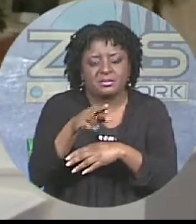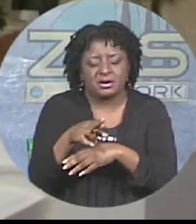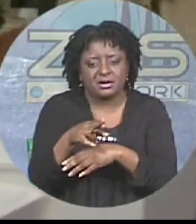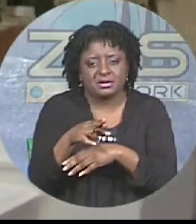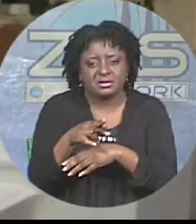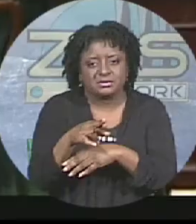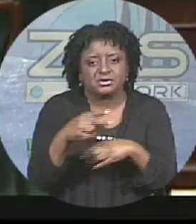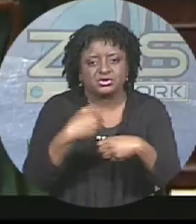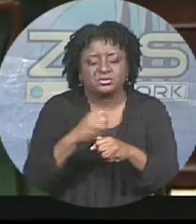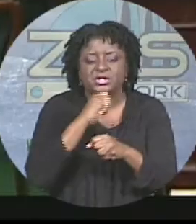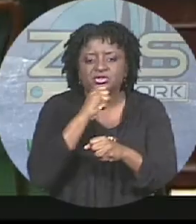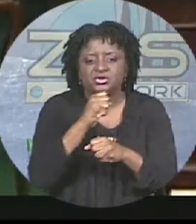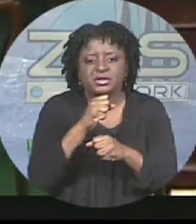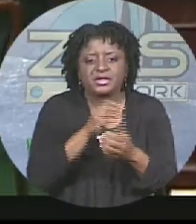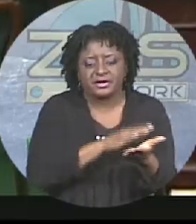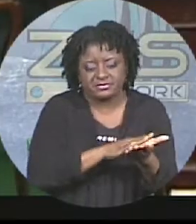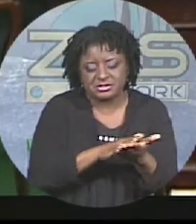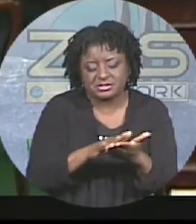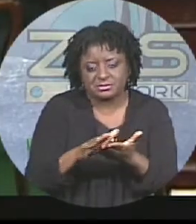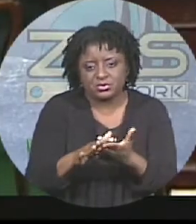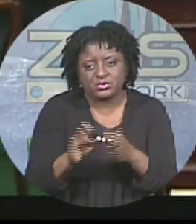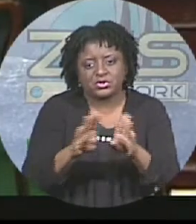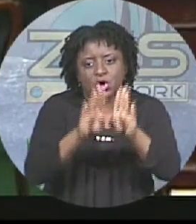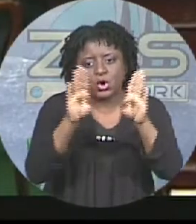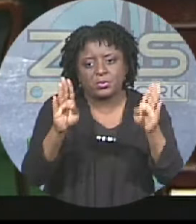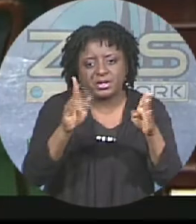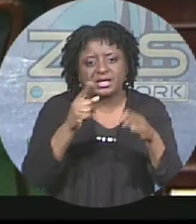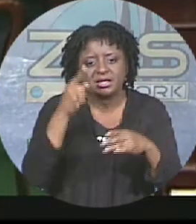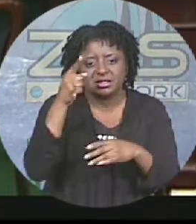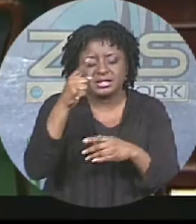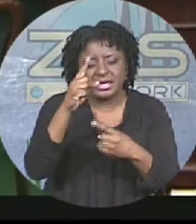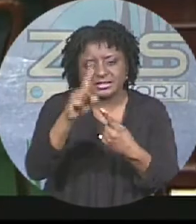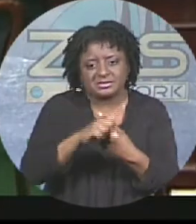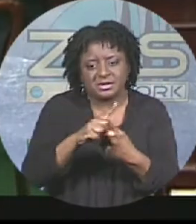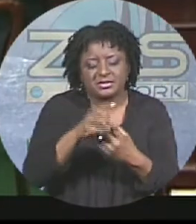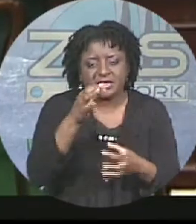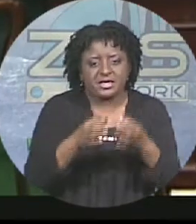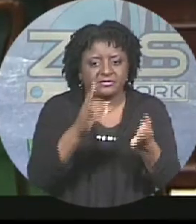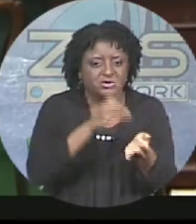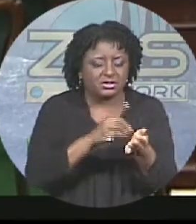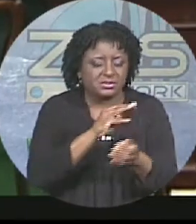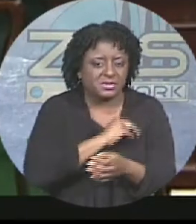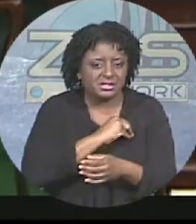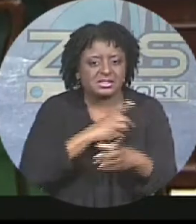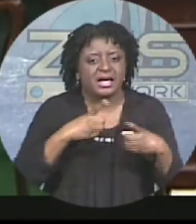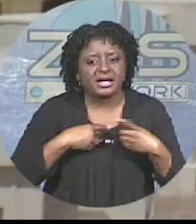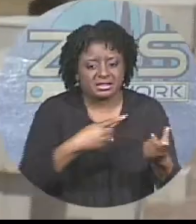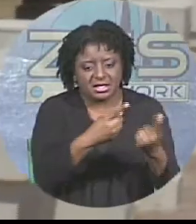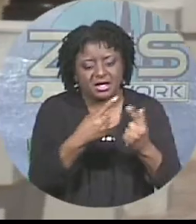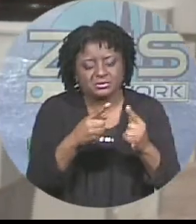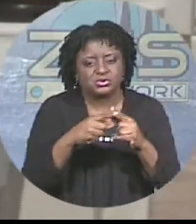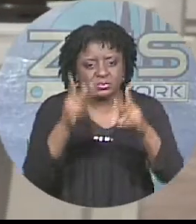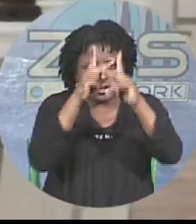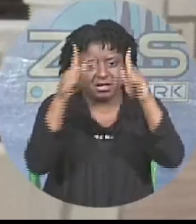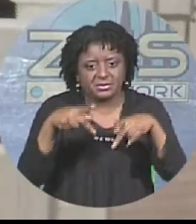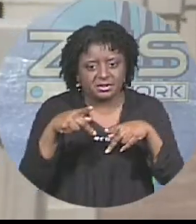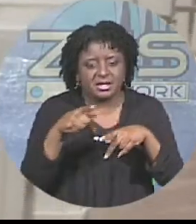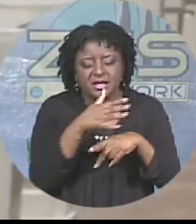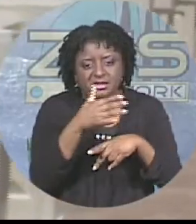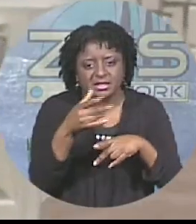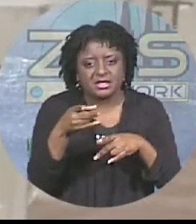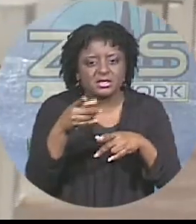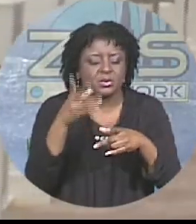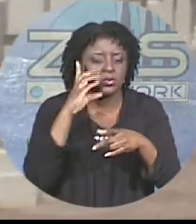opening of the world-class resort come next month. He said if Dr. Minnis had come to Parliament, he would have been asked to pay attention to